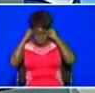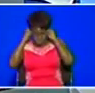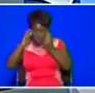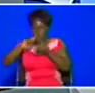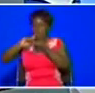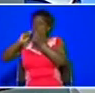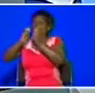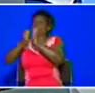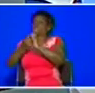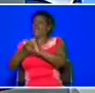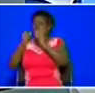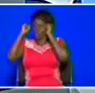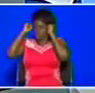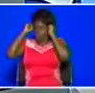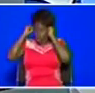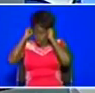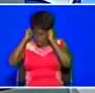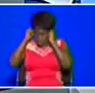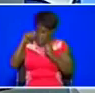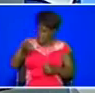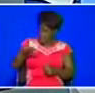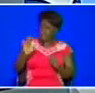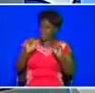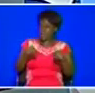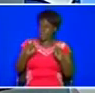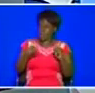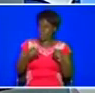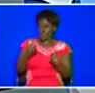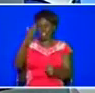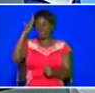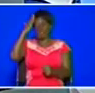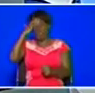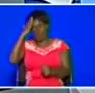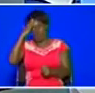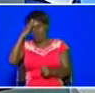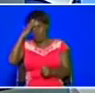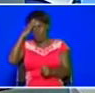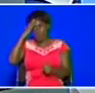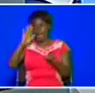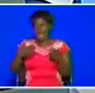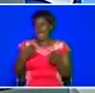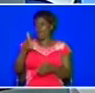conversion. I see. So that they go into the mentality of the